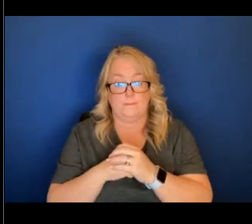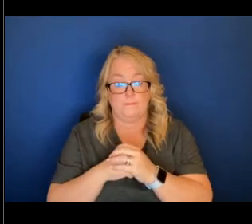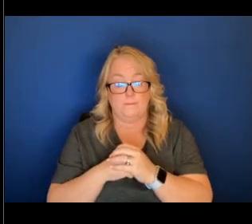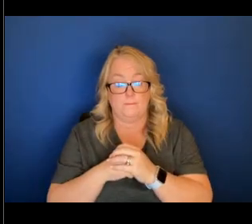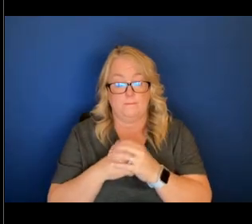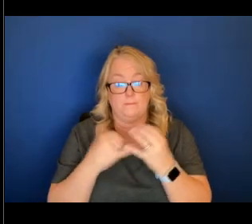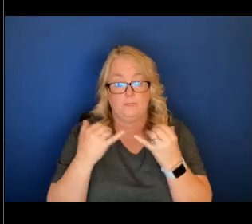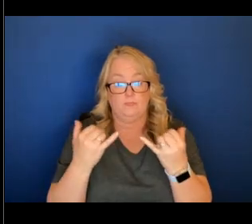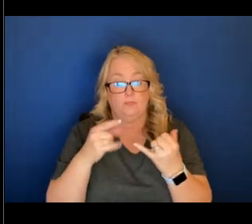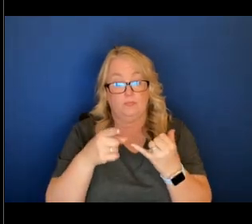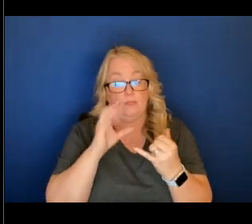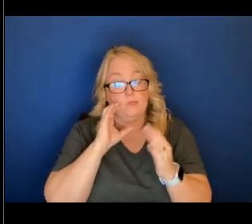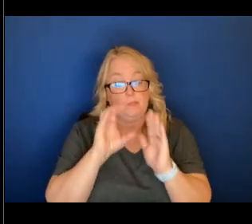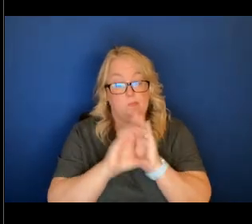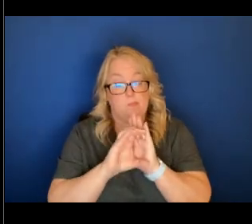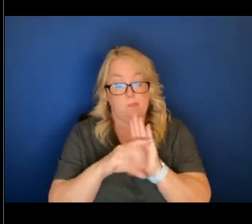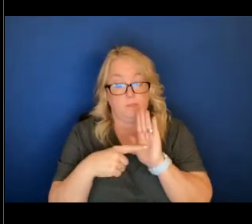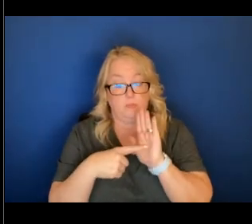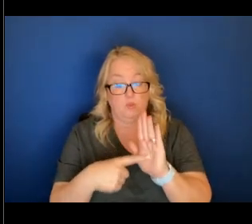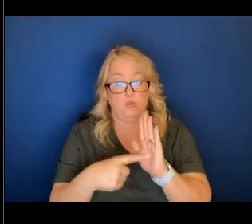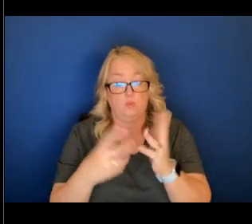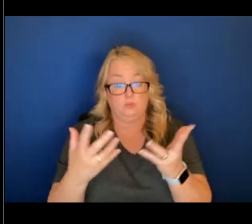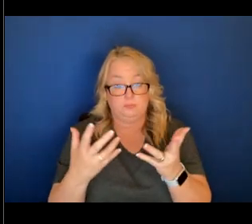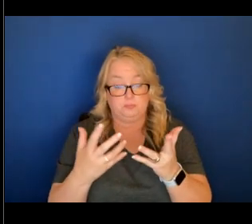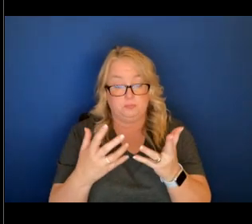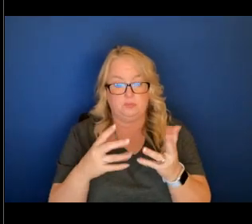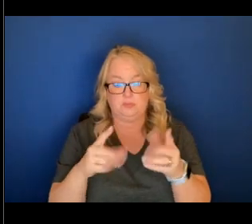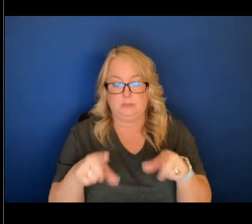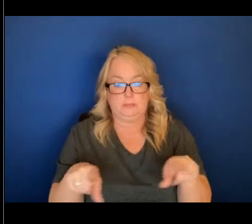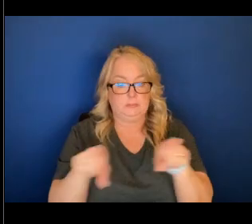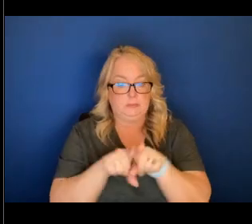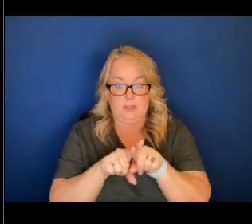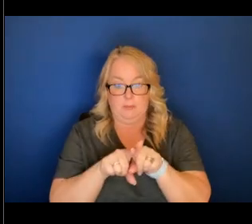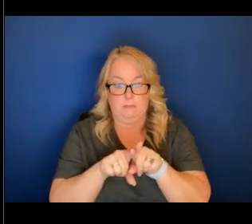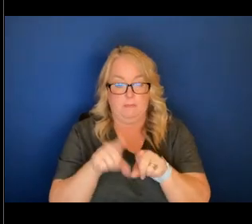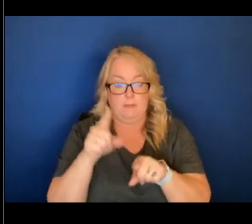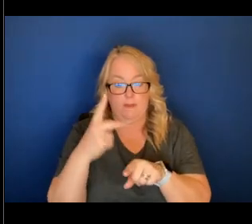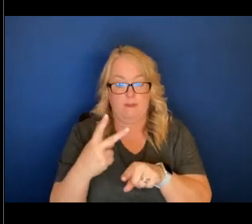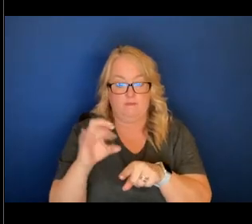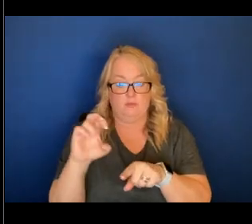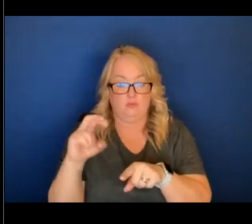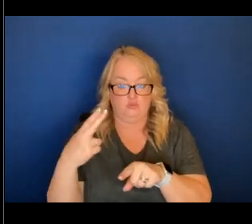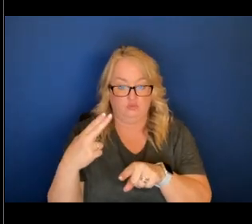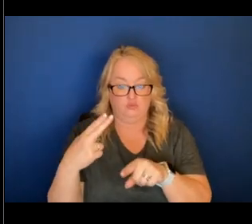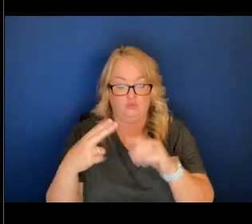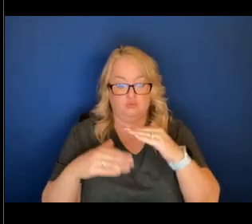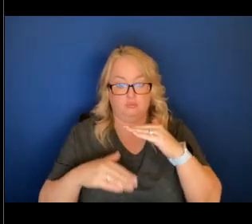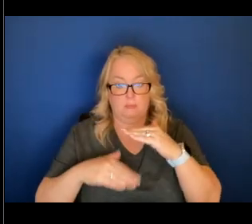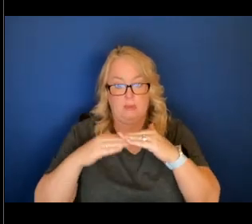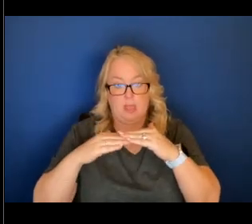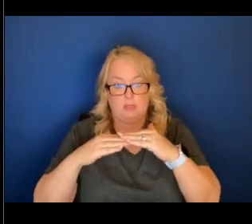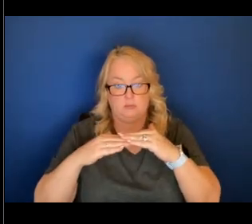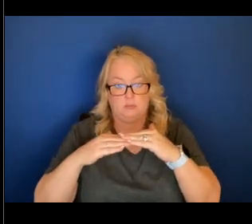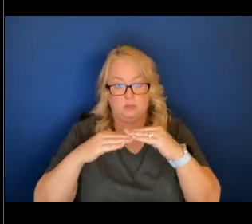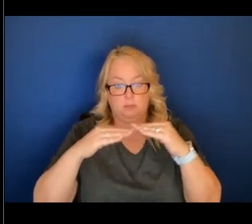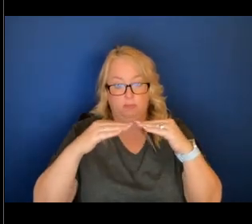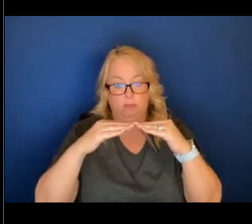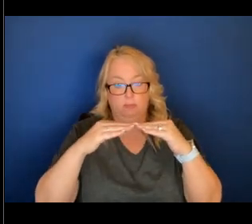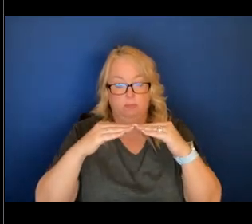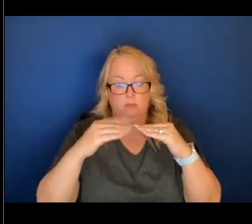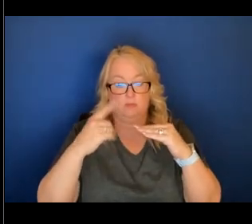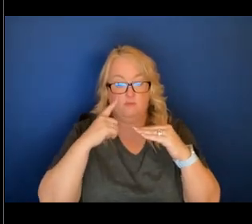Now, this illustration shows the same 1/2 inch maximum level change at